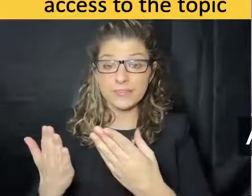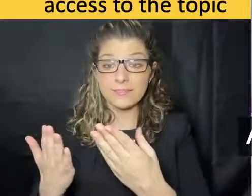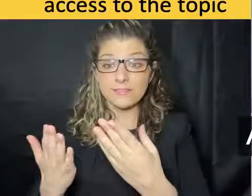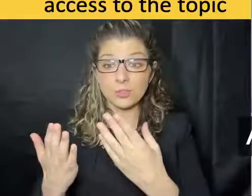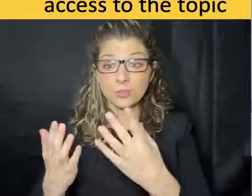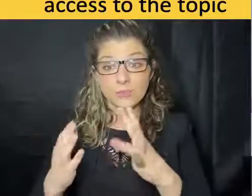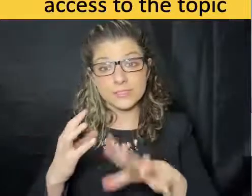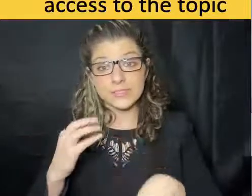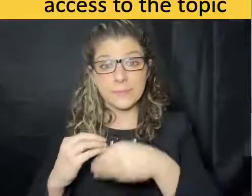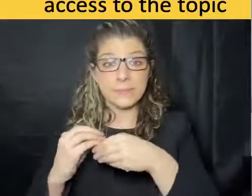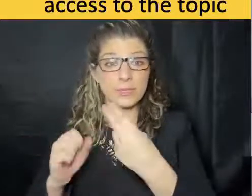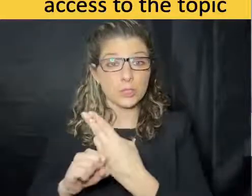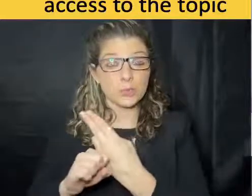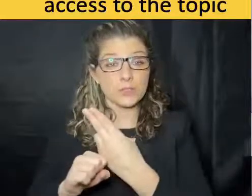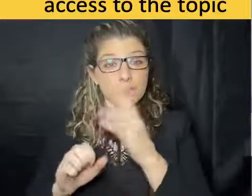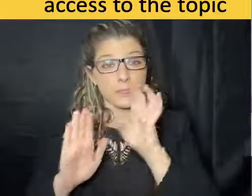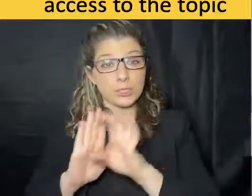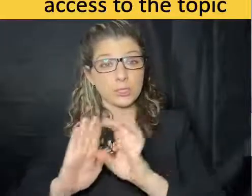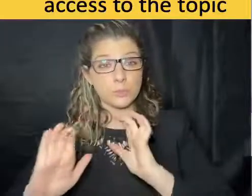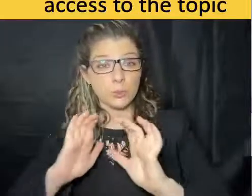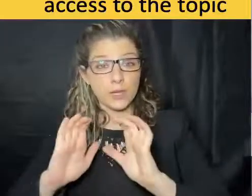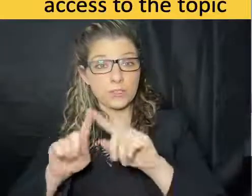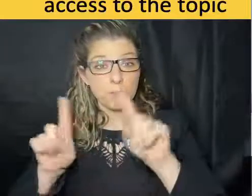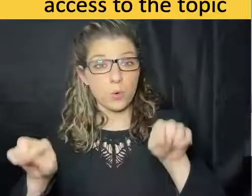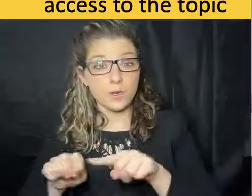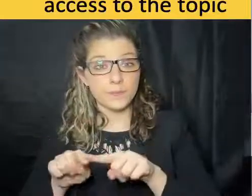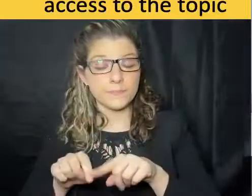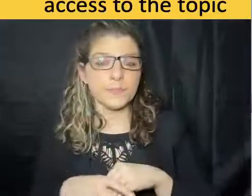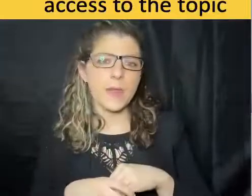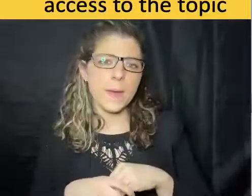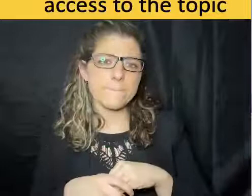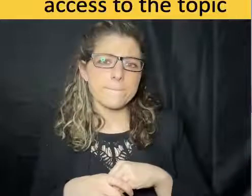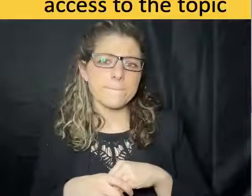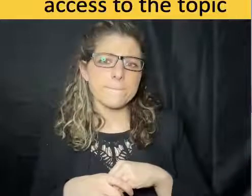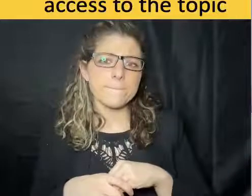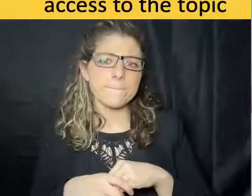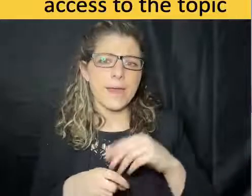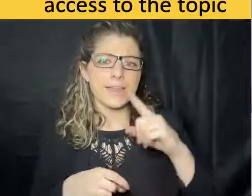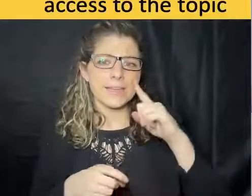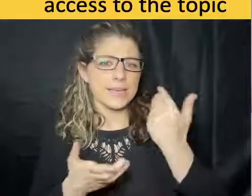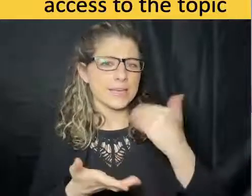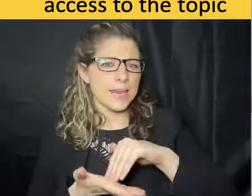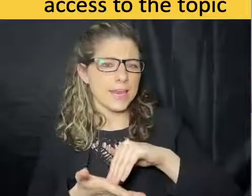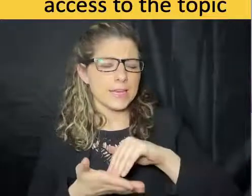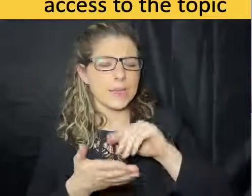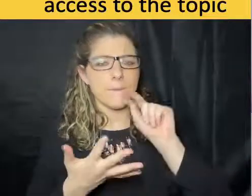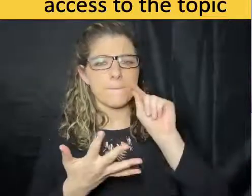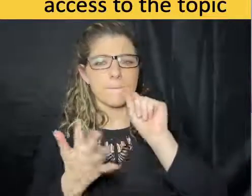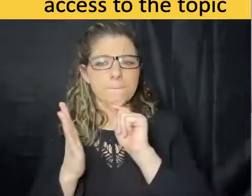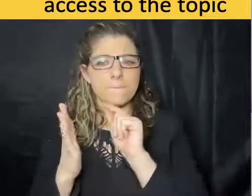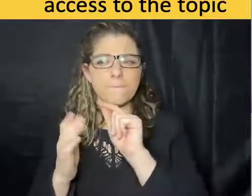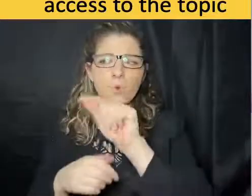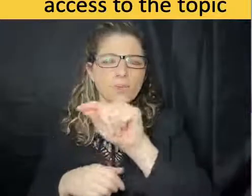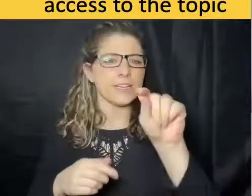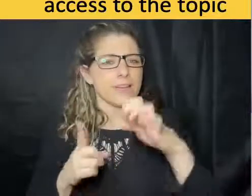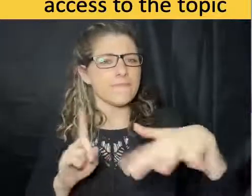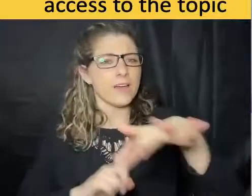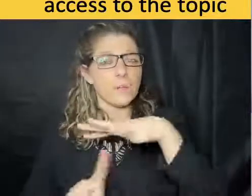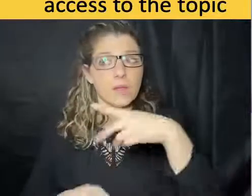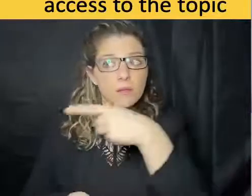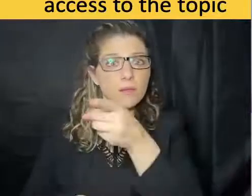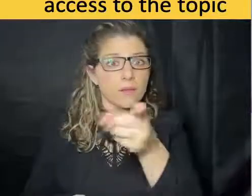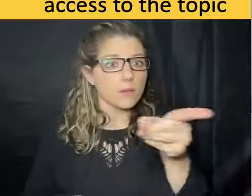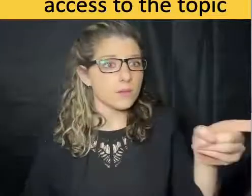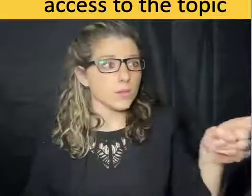would recommend to supplement the use of the picture communication board? I think, again, pointing to things in the